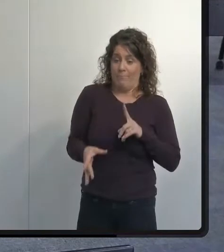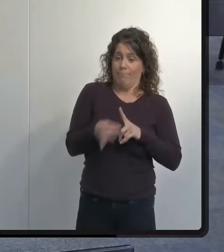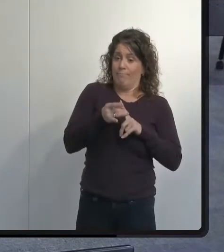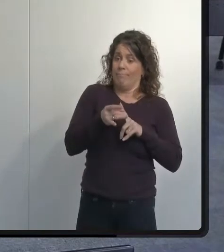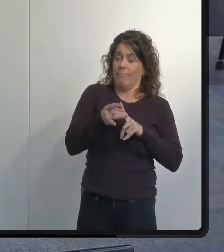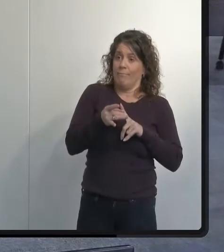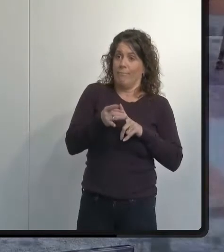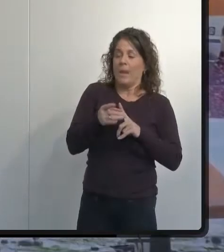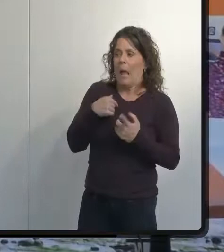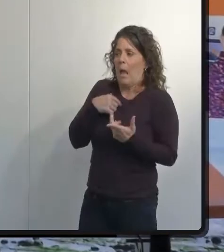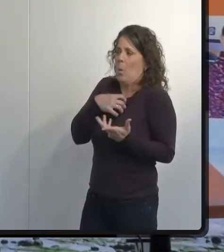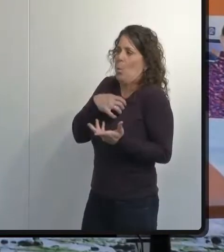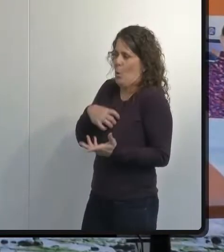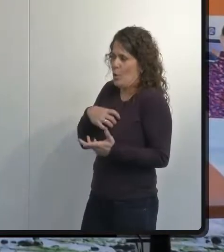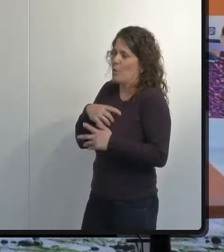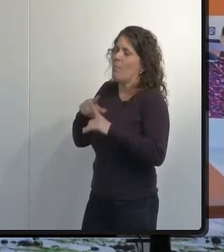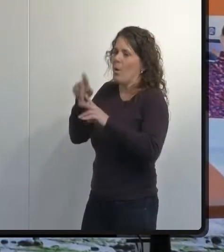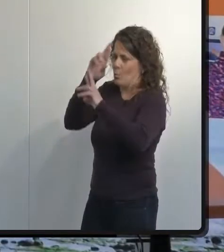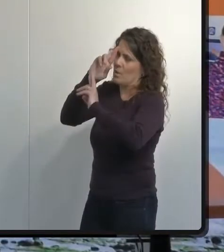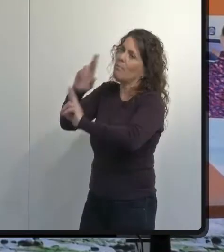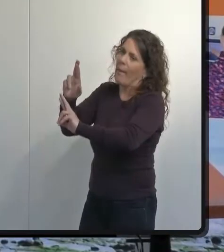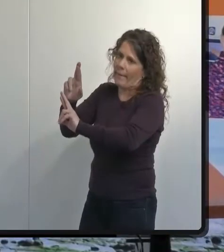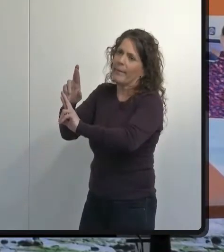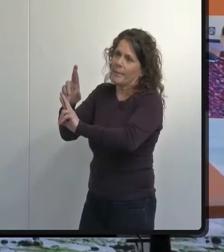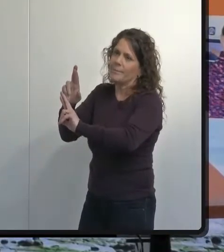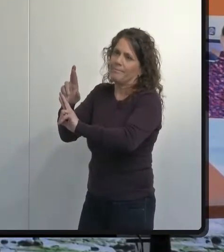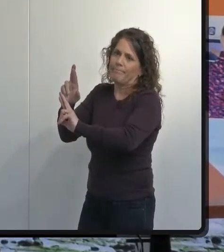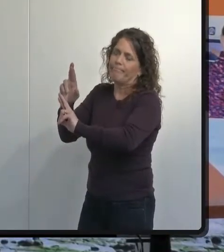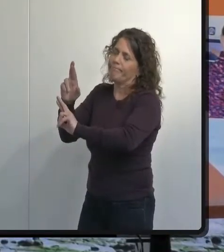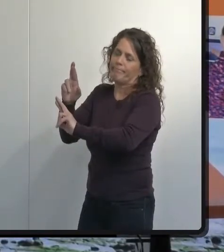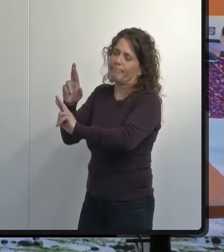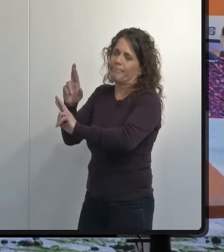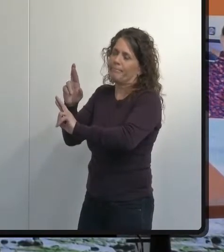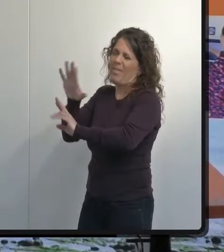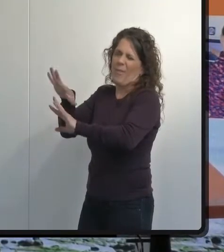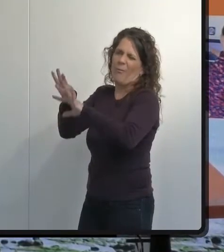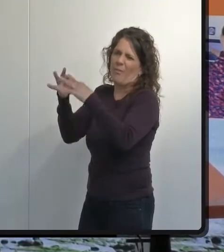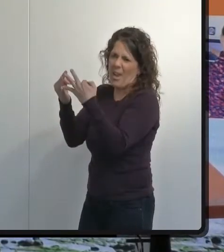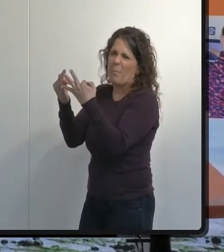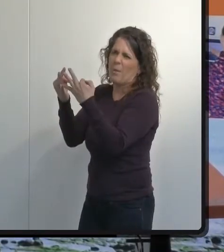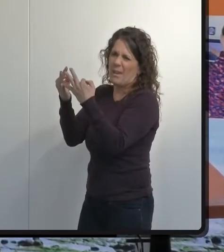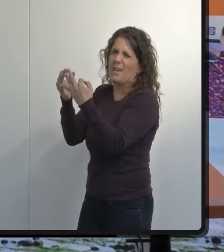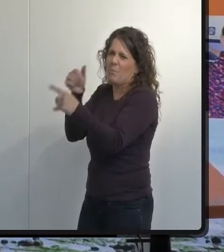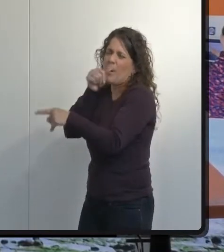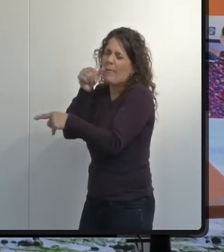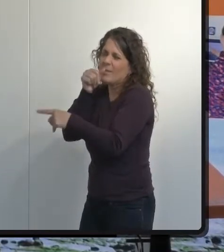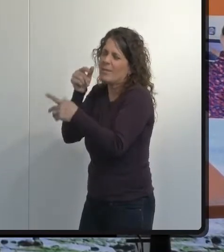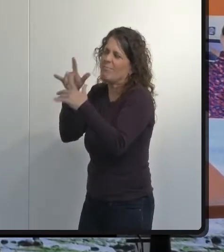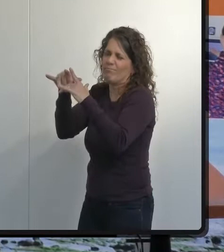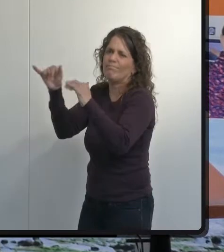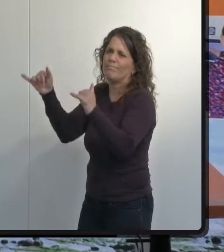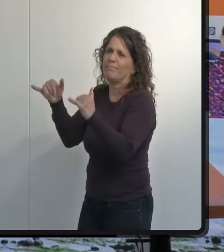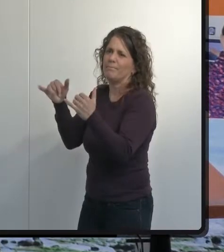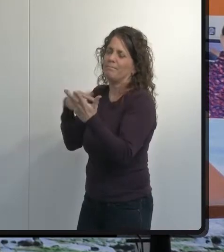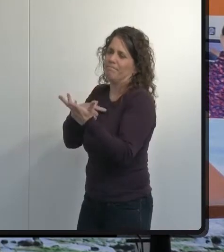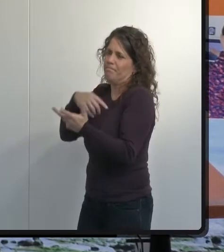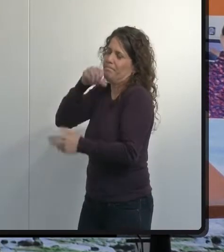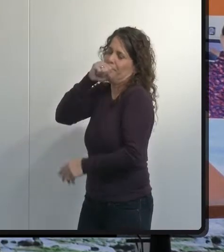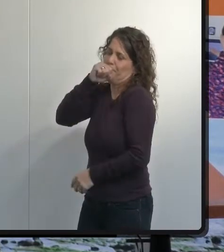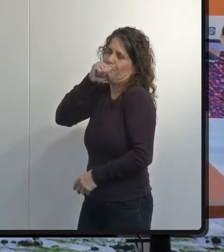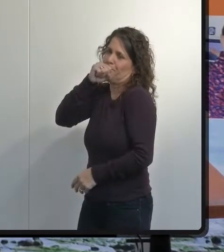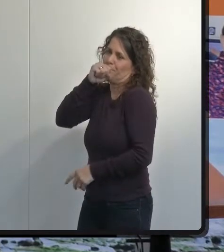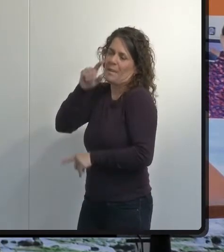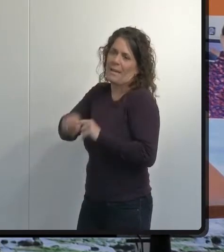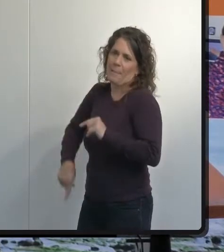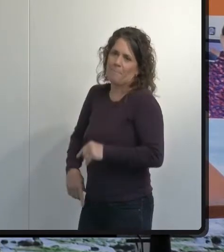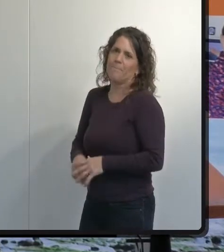infected? could, but out of respect for the person's family and their privacy, I can't disclose